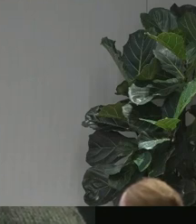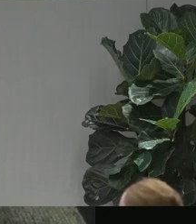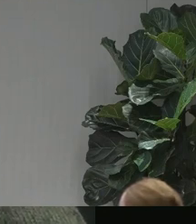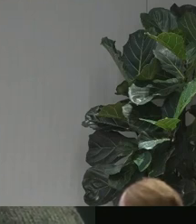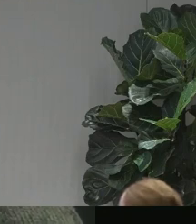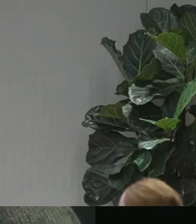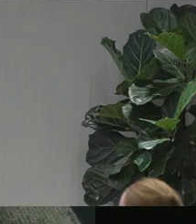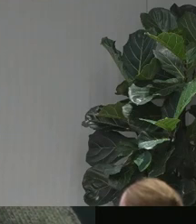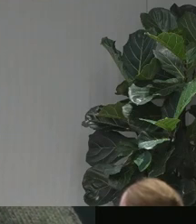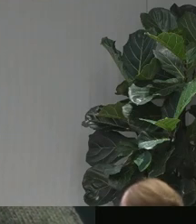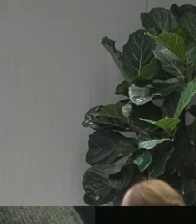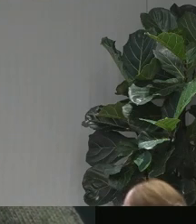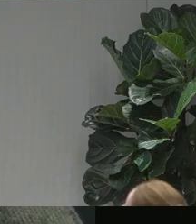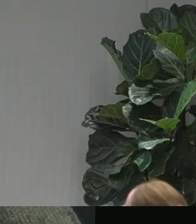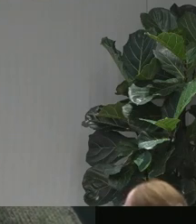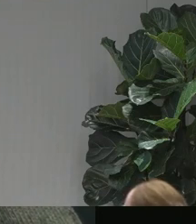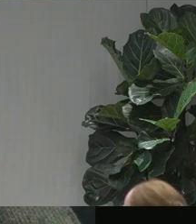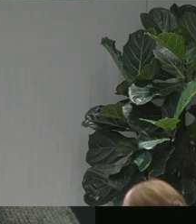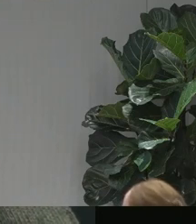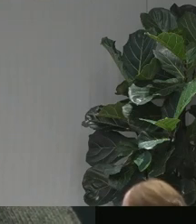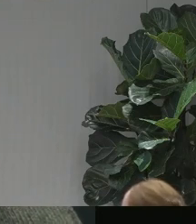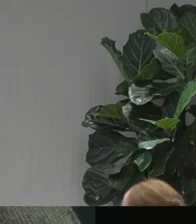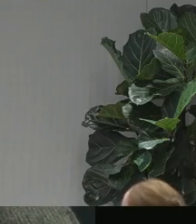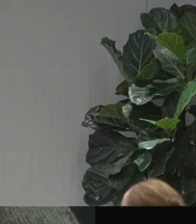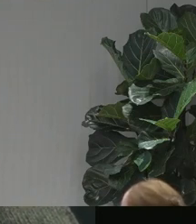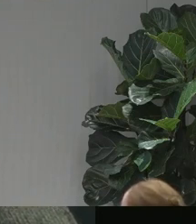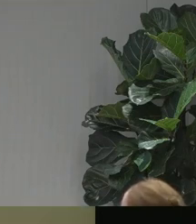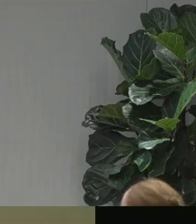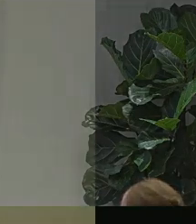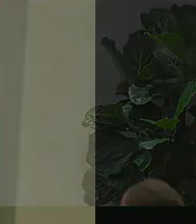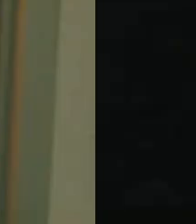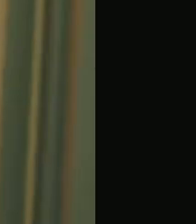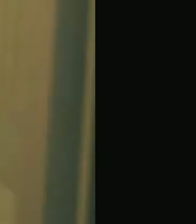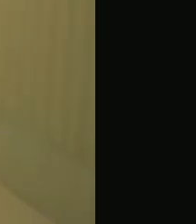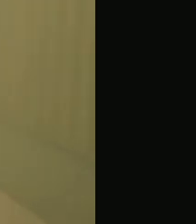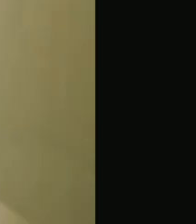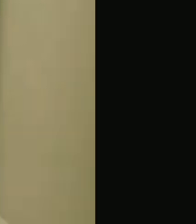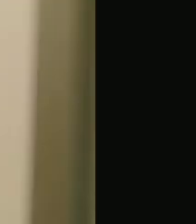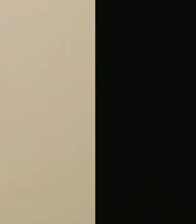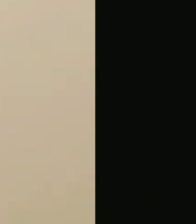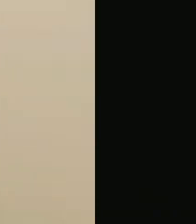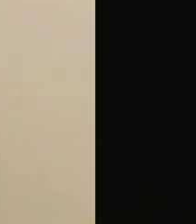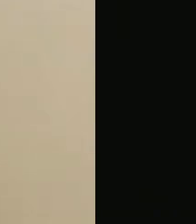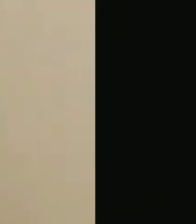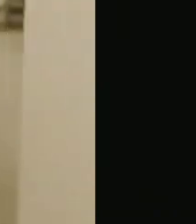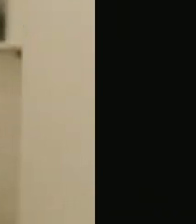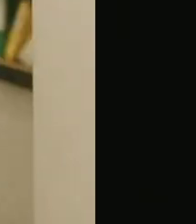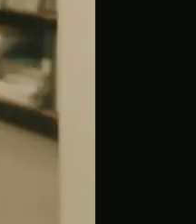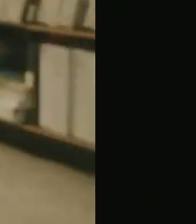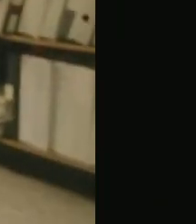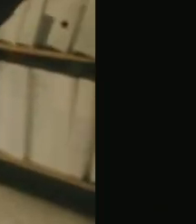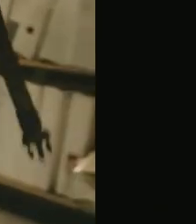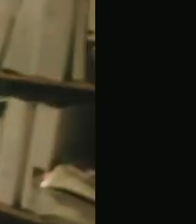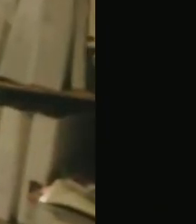and start again. I mean, that's part of growing up. The Charter of Human Rights was absolutely